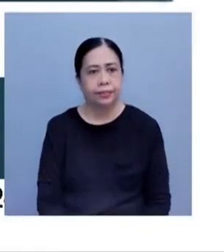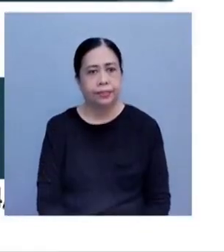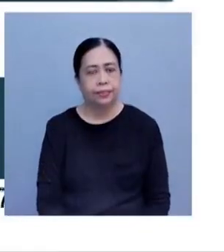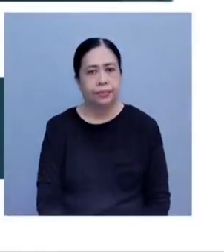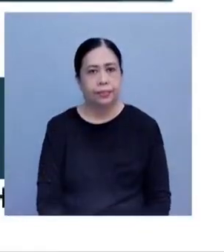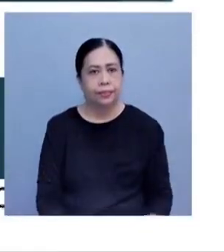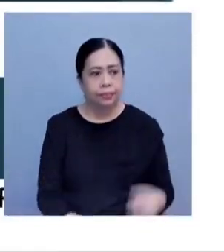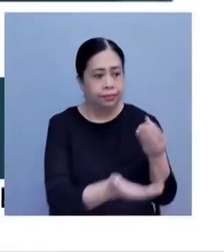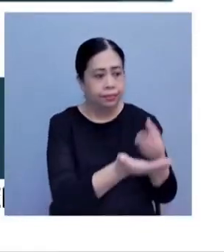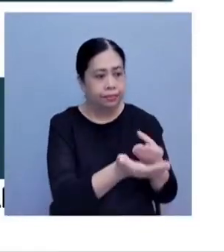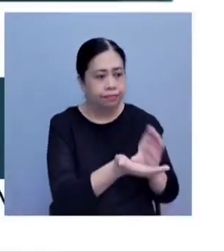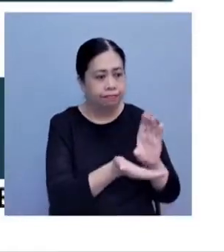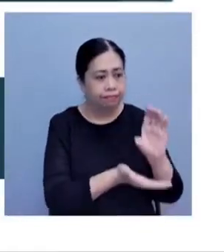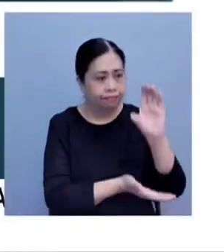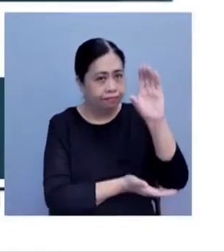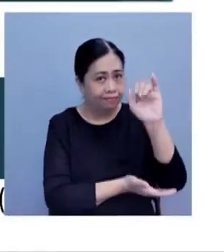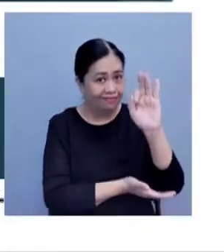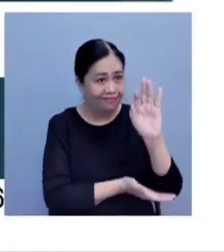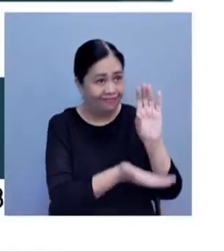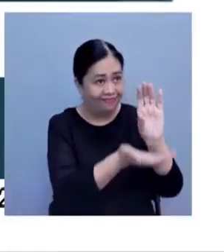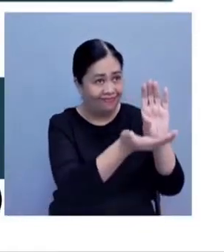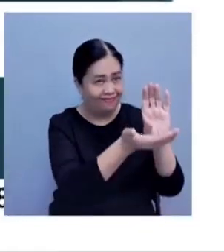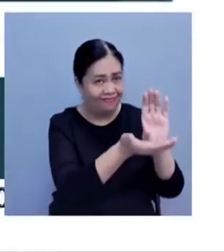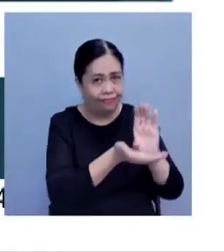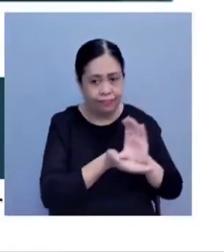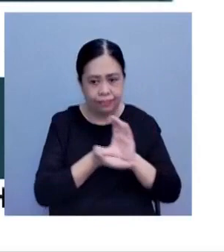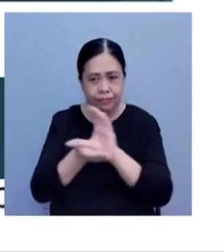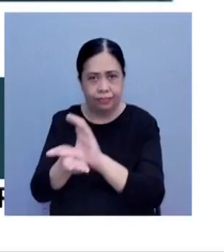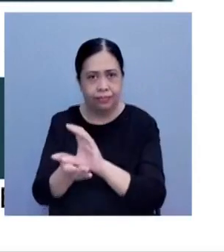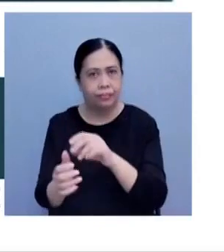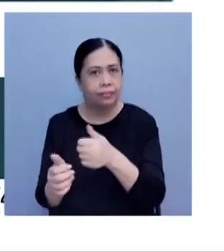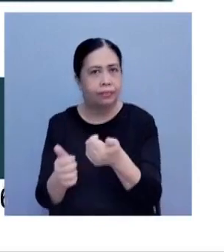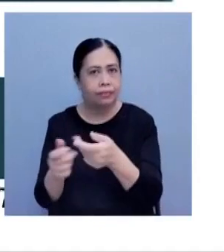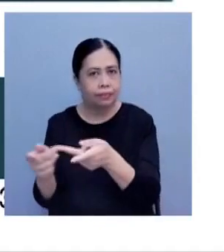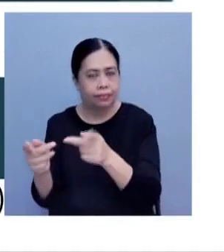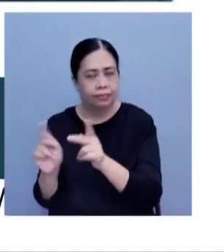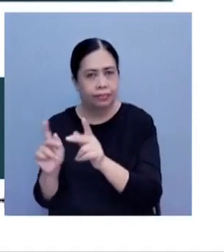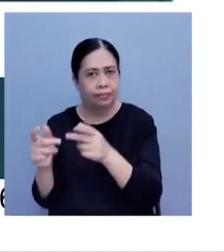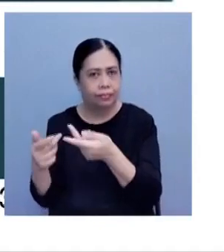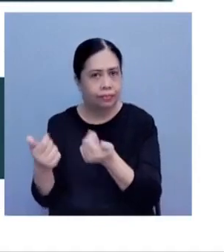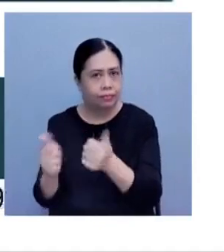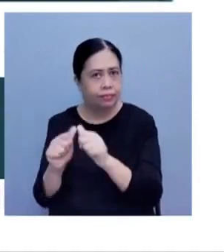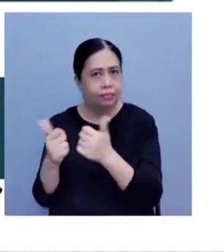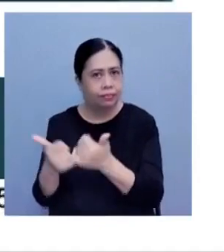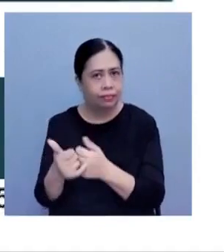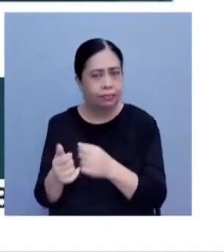of confidential funds. Of course, it will take some time, but definitely